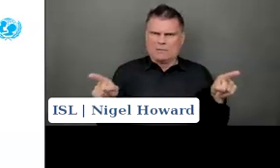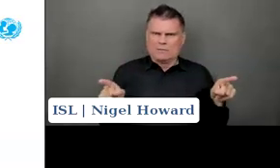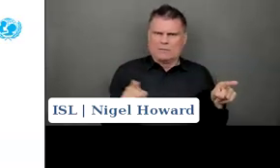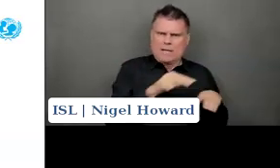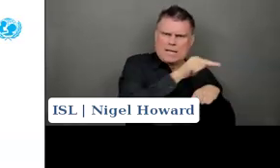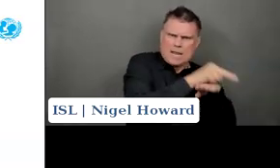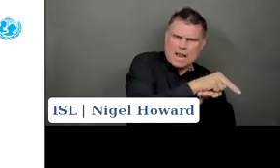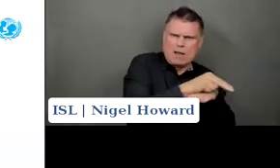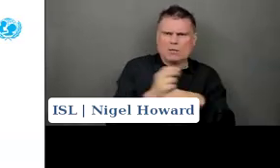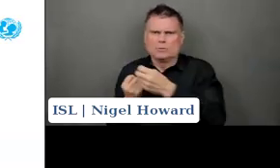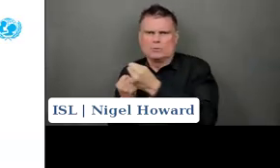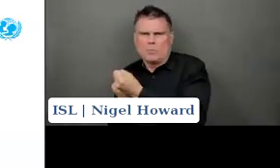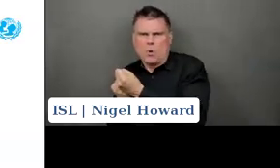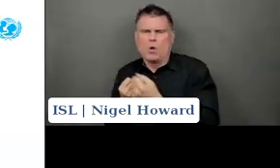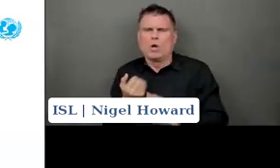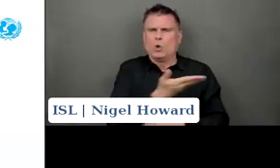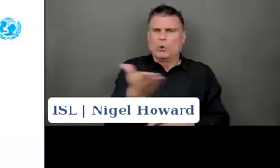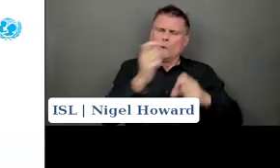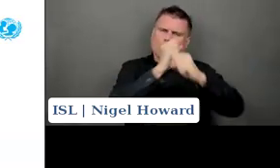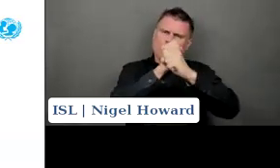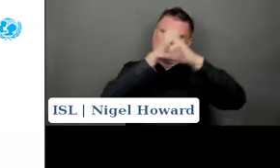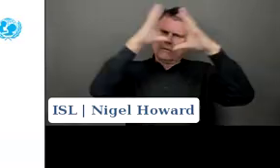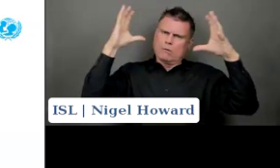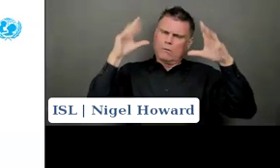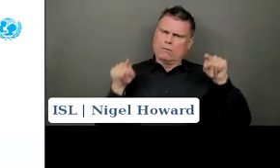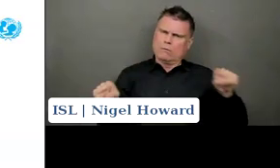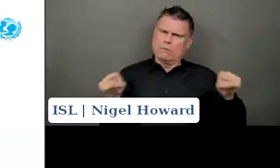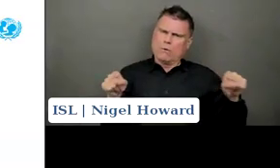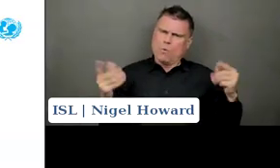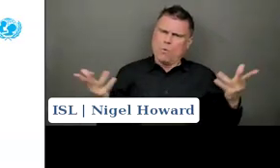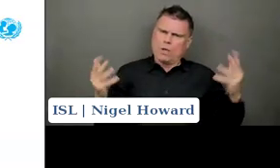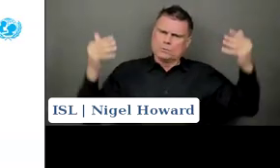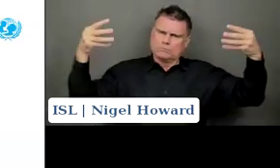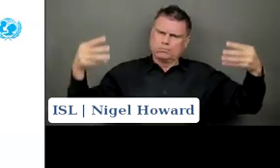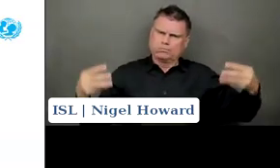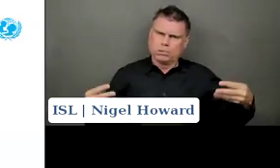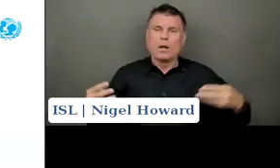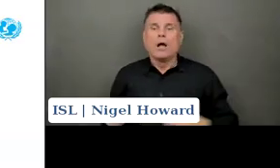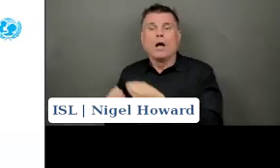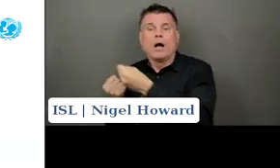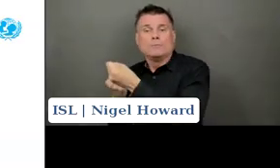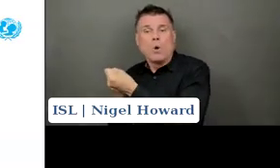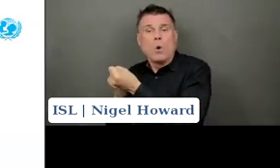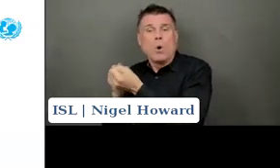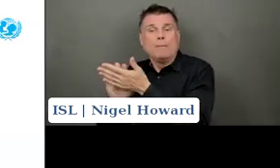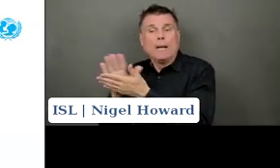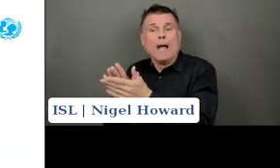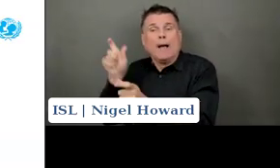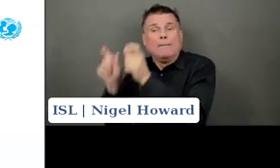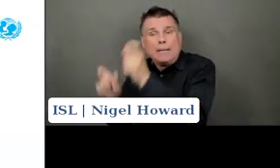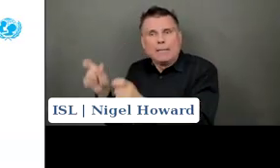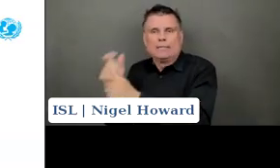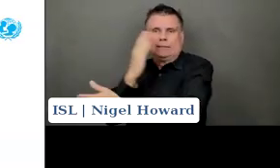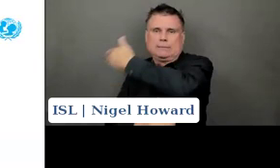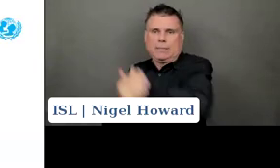important to recognize that when we refer to support, we are supporting persons with disabilities and older persons, not caring for them in the sense